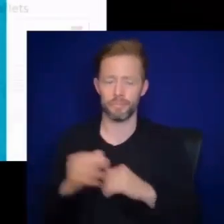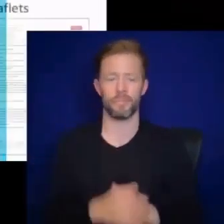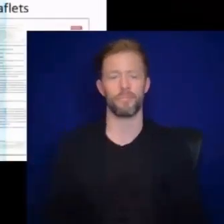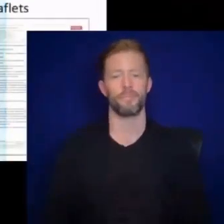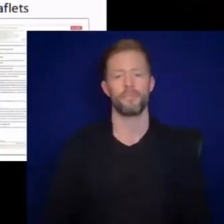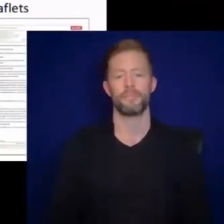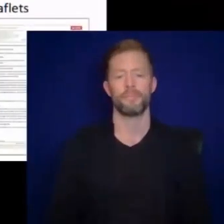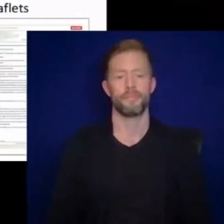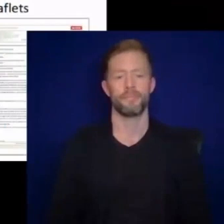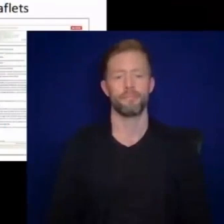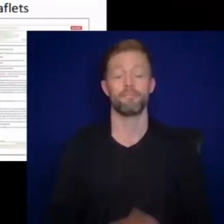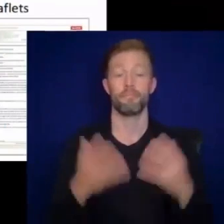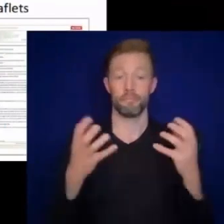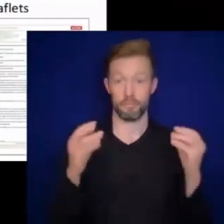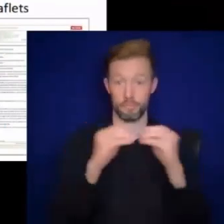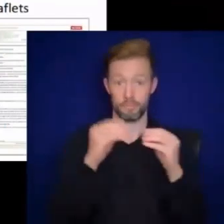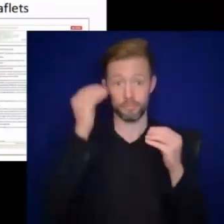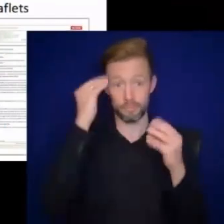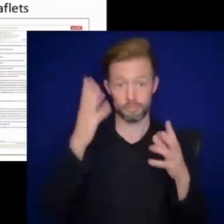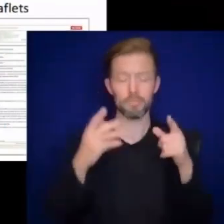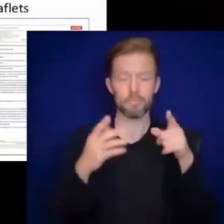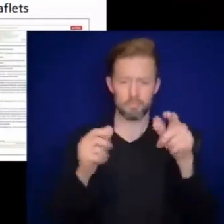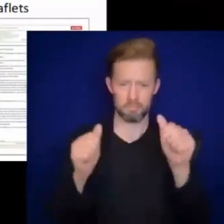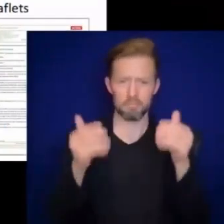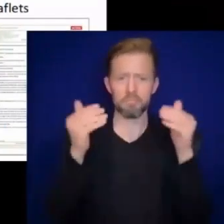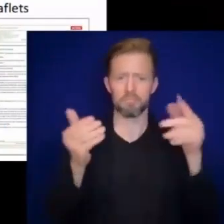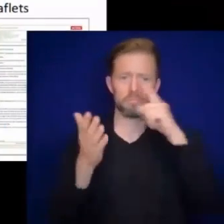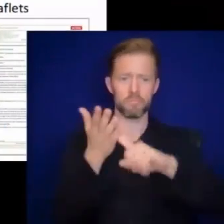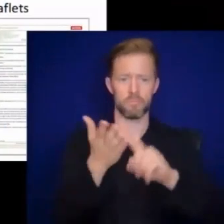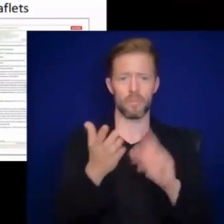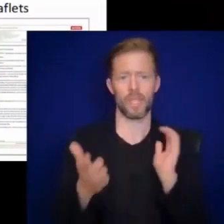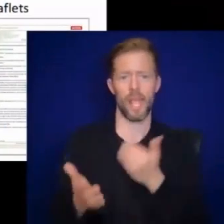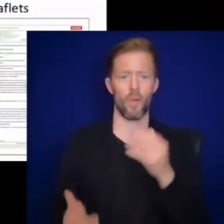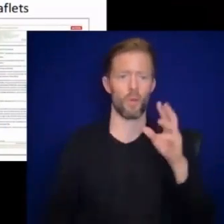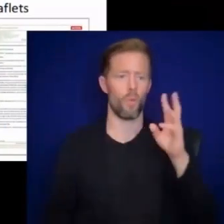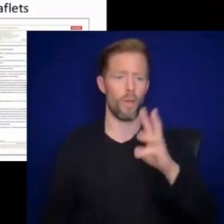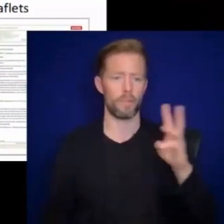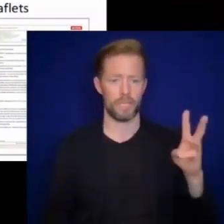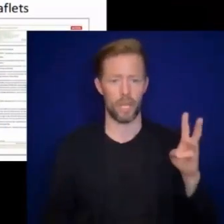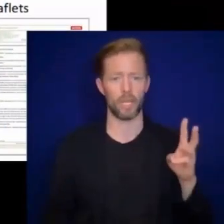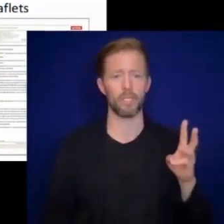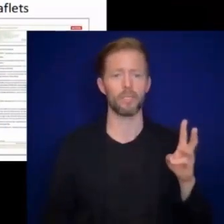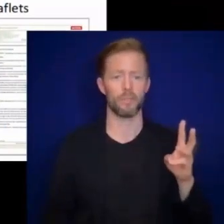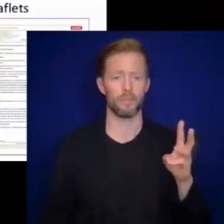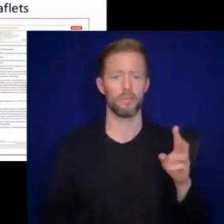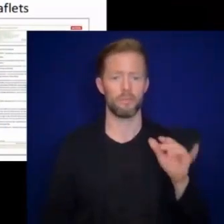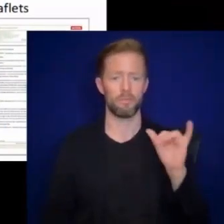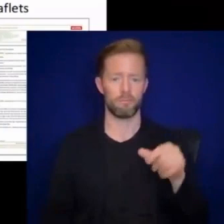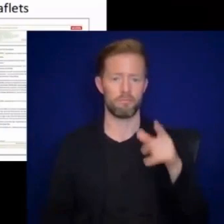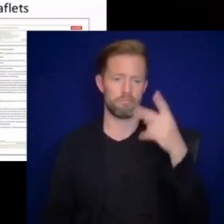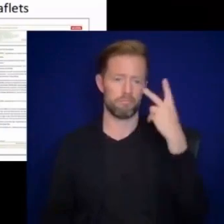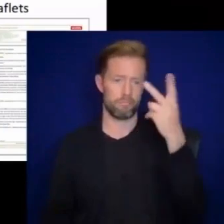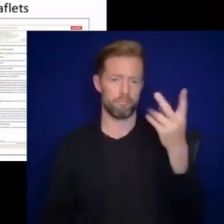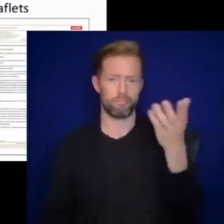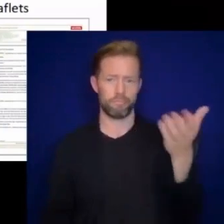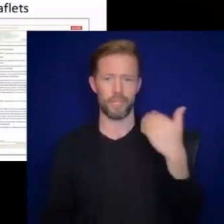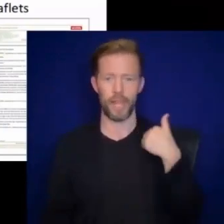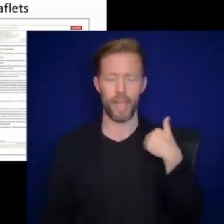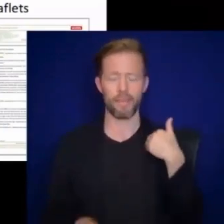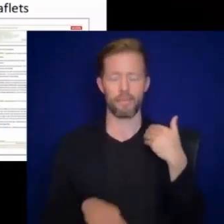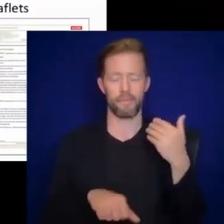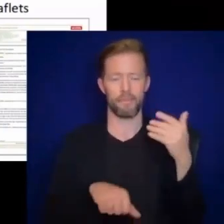vegetables. If you want more, please continue the investigation in our website. Visit